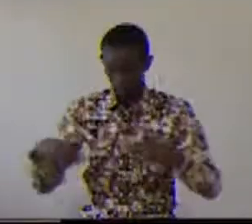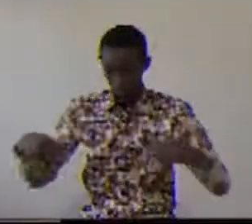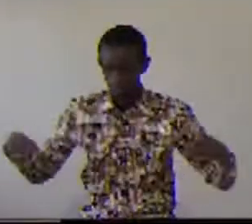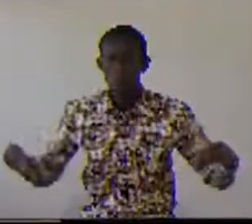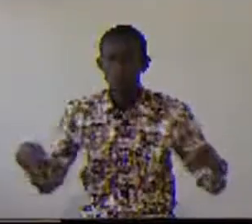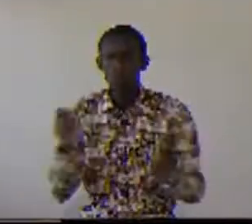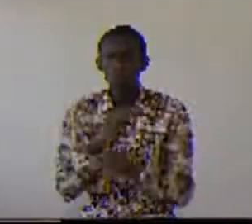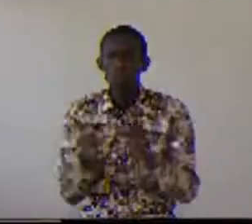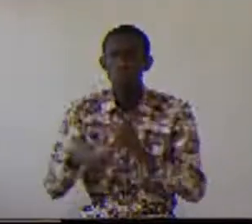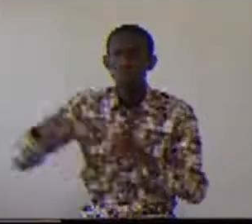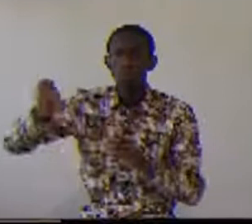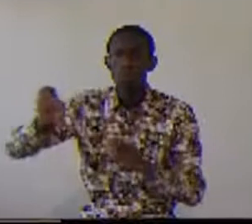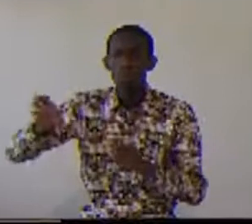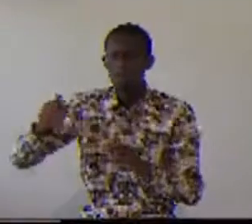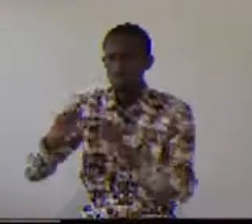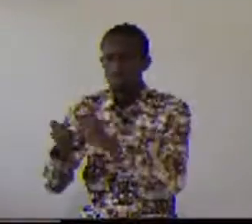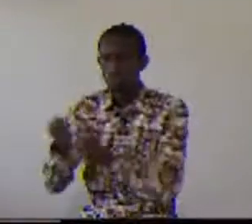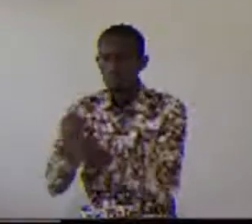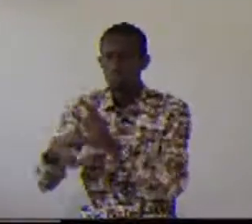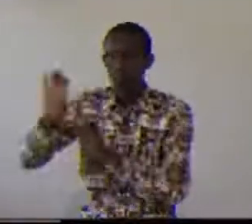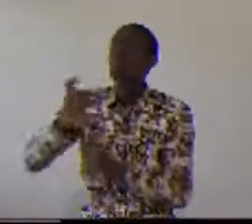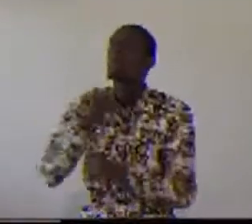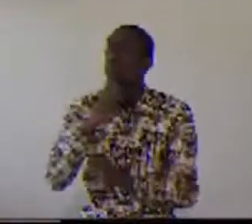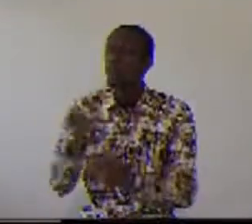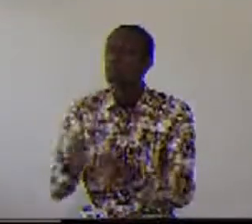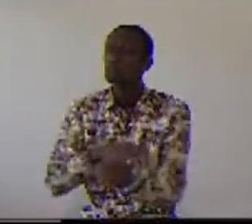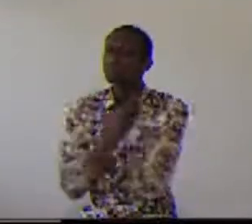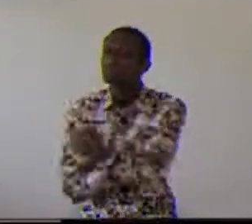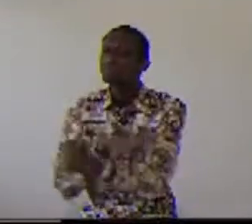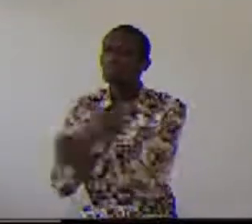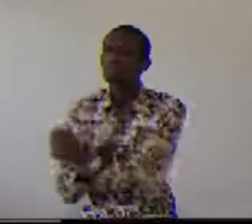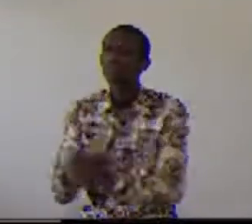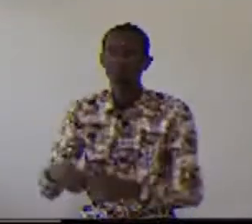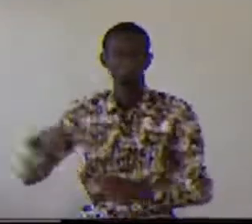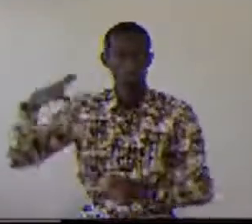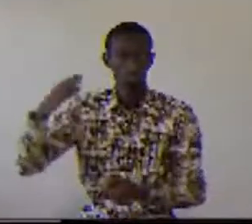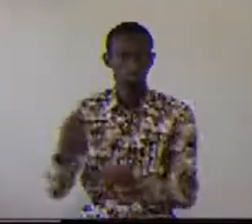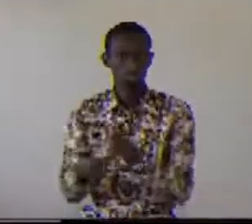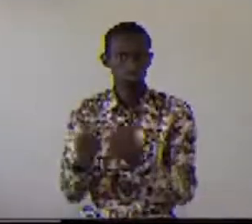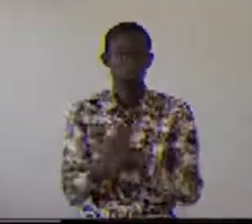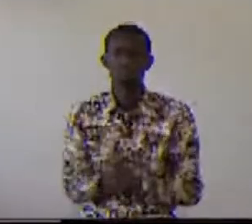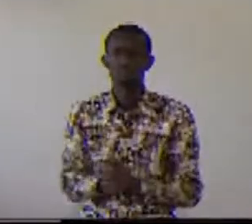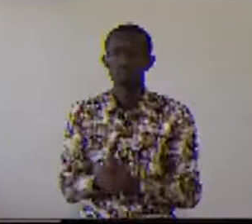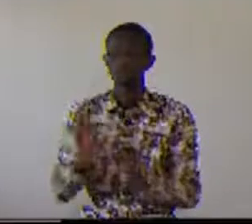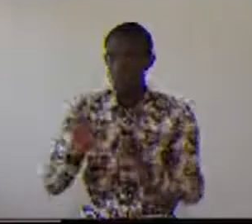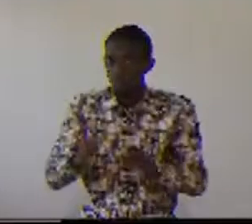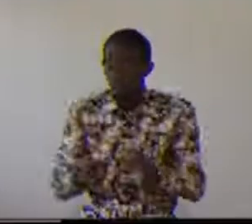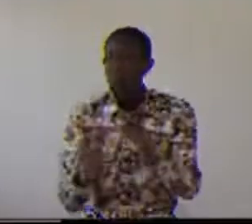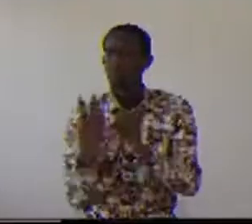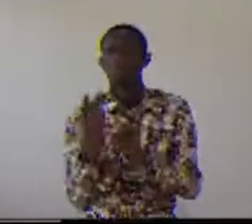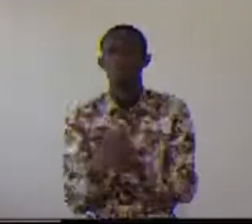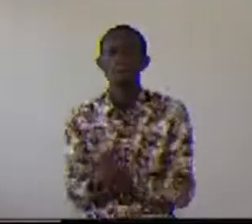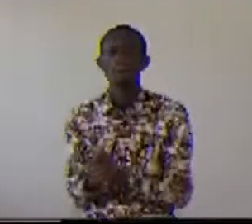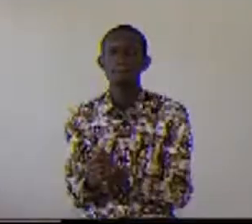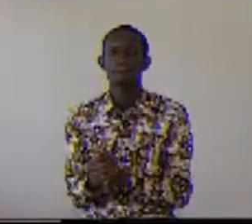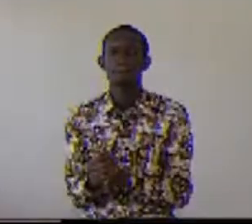We need energy. We have to supply energy. The two processes, melting and boiling, they are